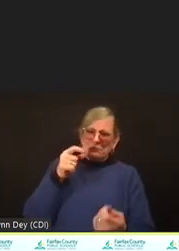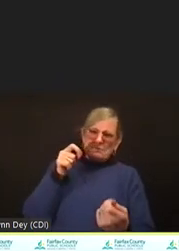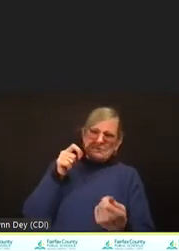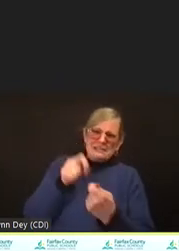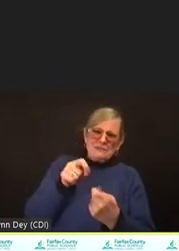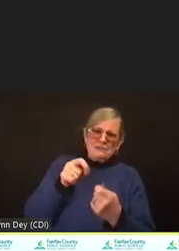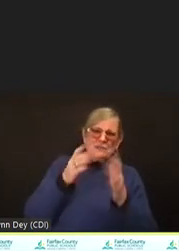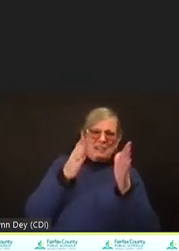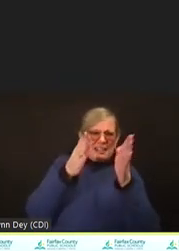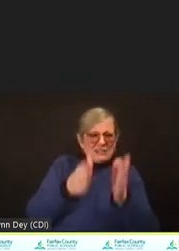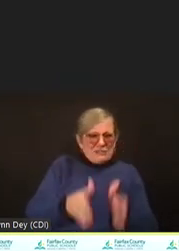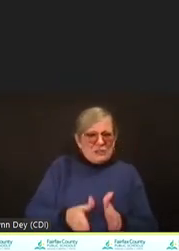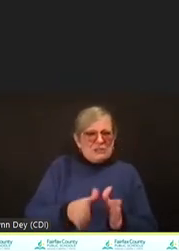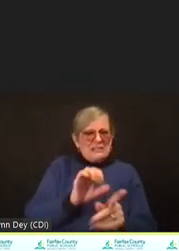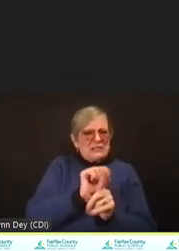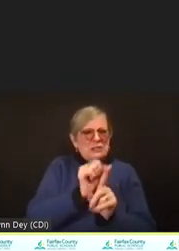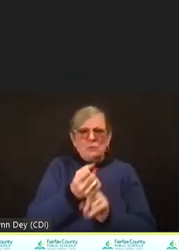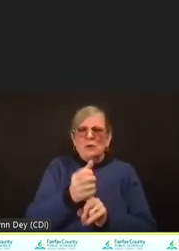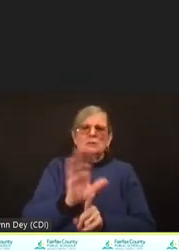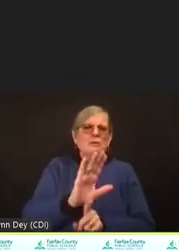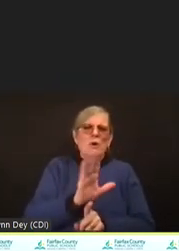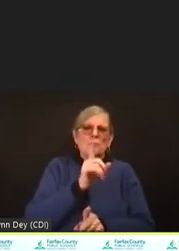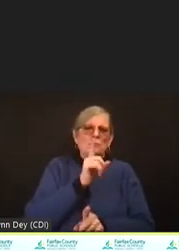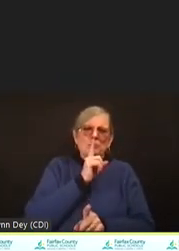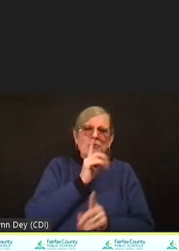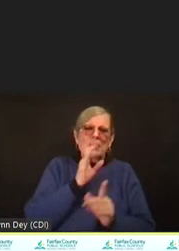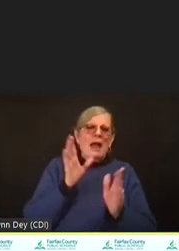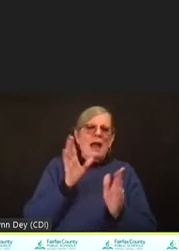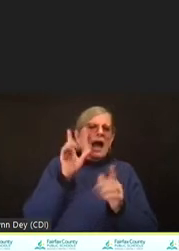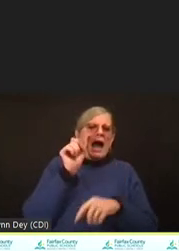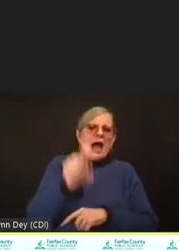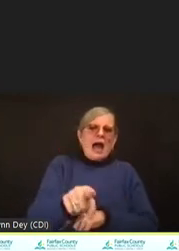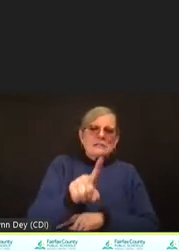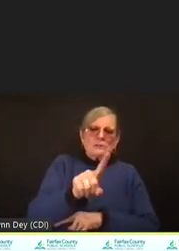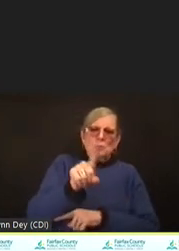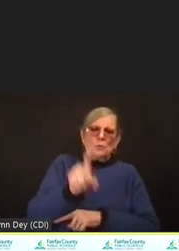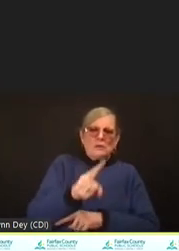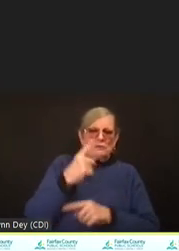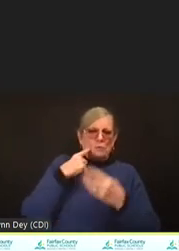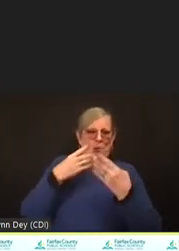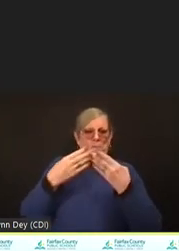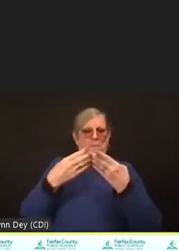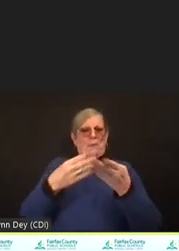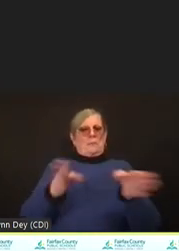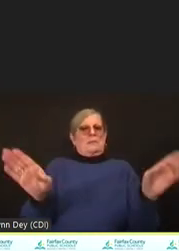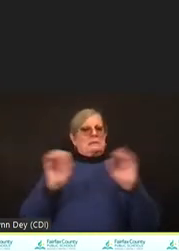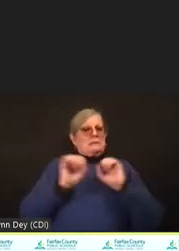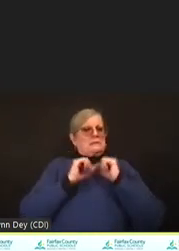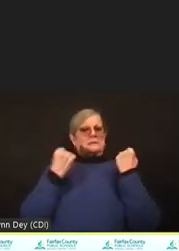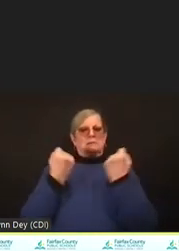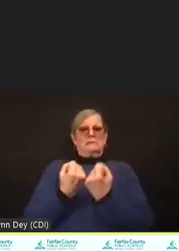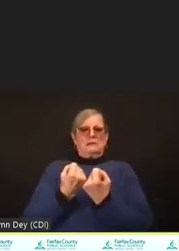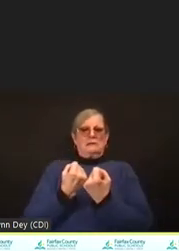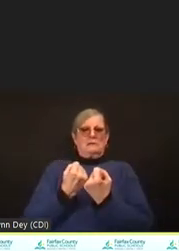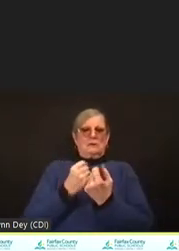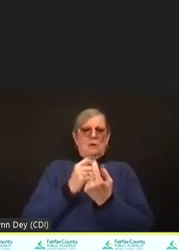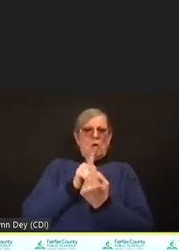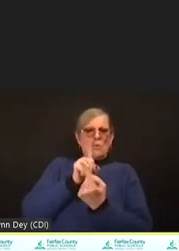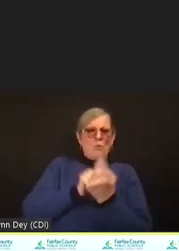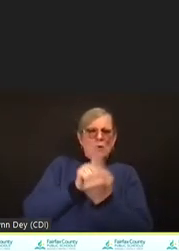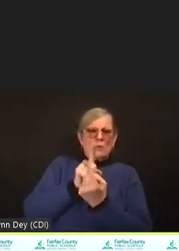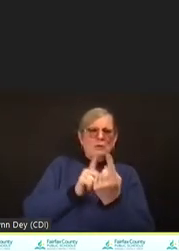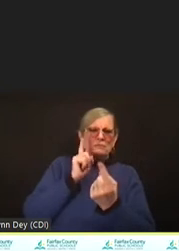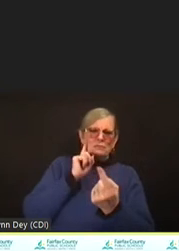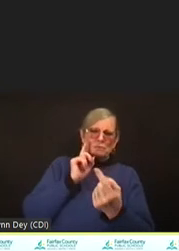work to get you answers by working with a respective assistant superintendent from each of our